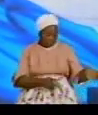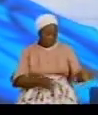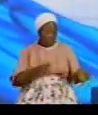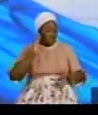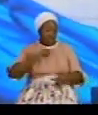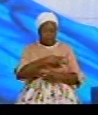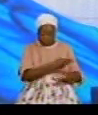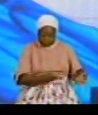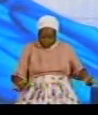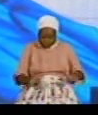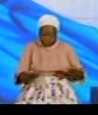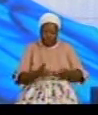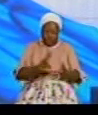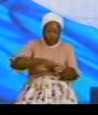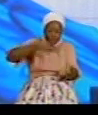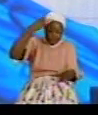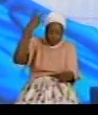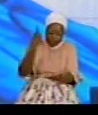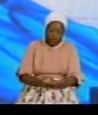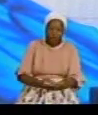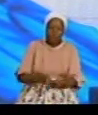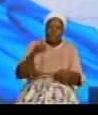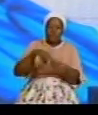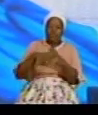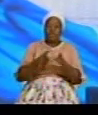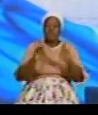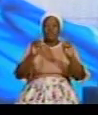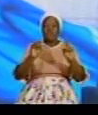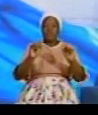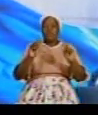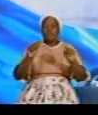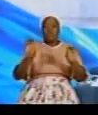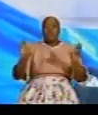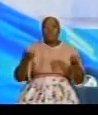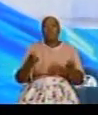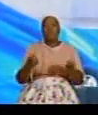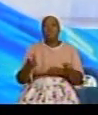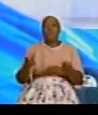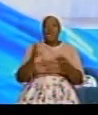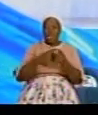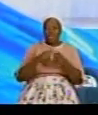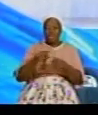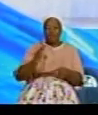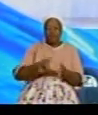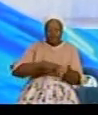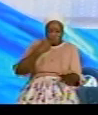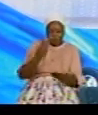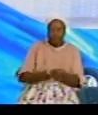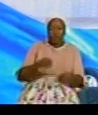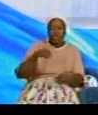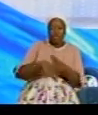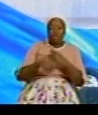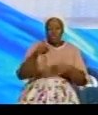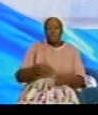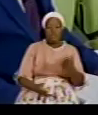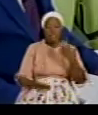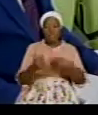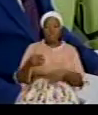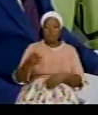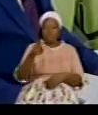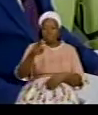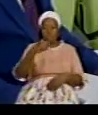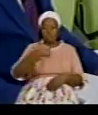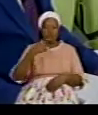fall into that pit, into that ditch, and fall into hell. Well, we'll not get to